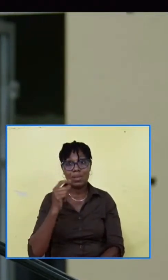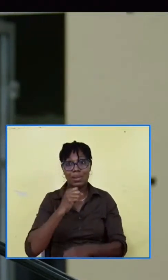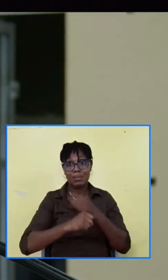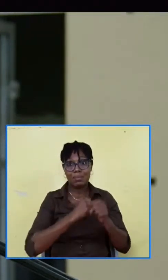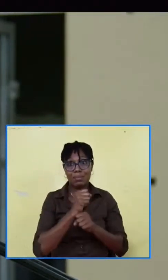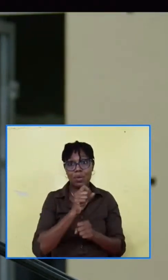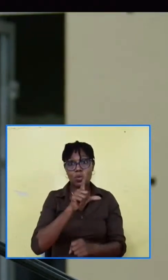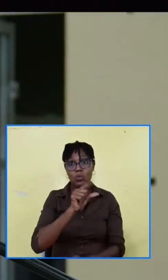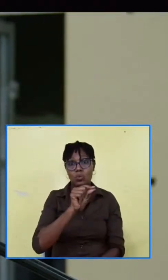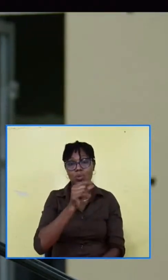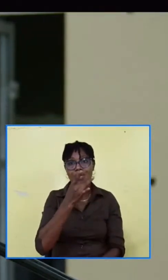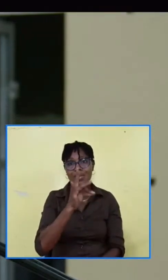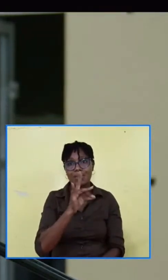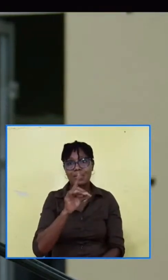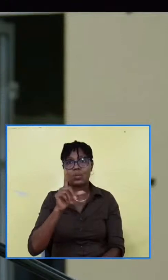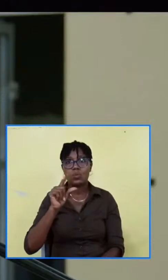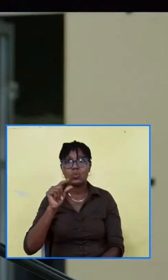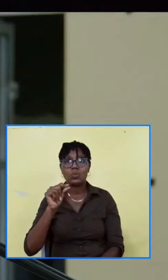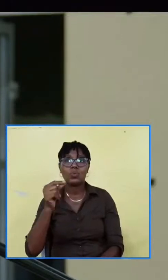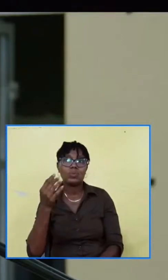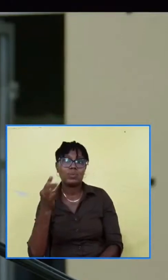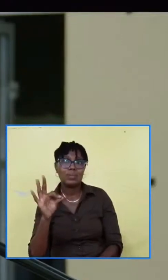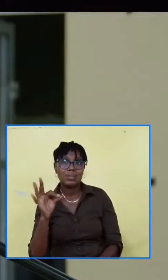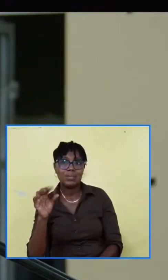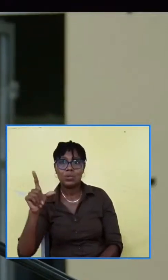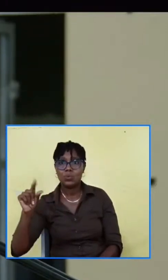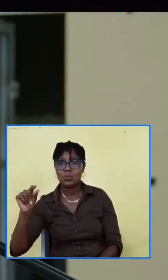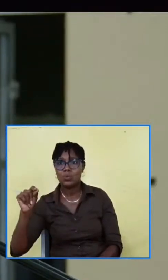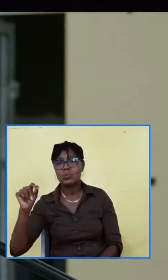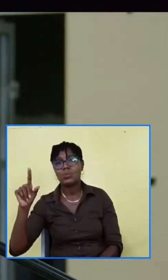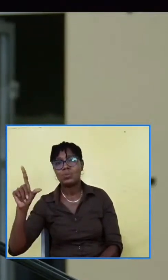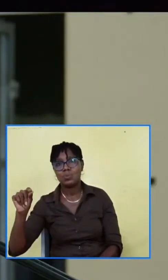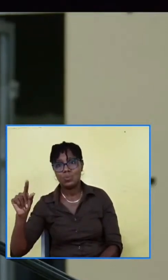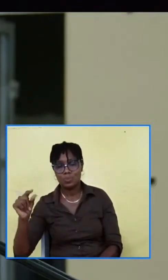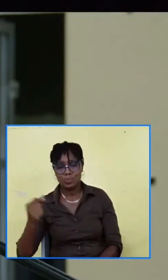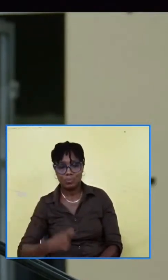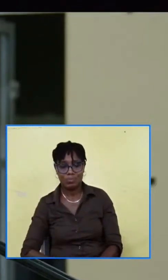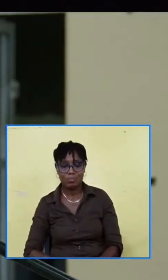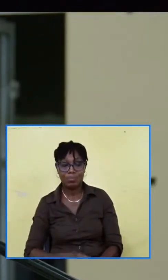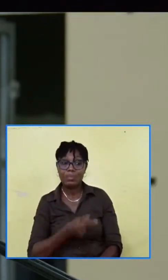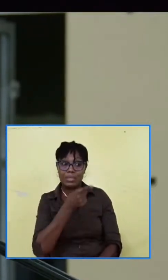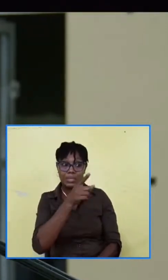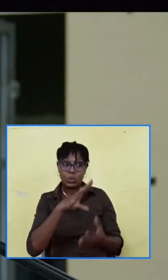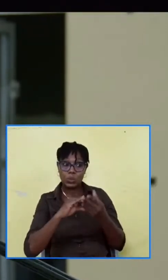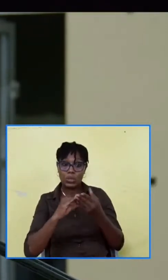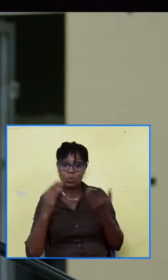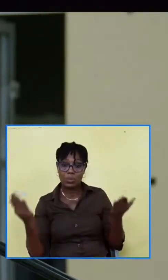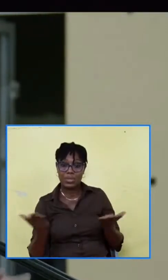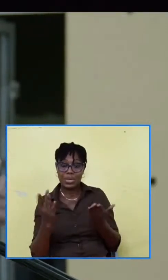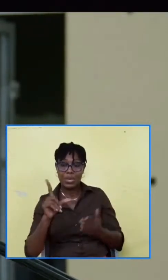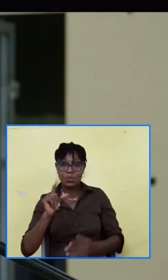2018, 2019, 2020. Mr. Chair, you said you were here in 2018, so